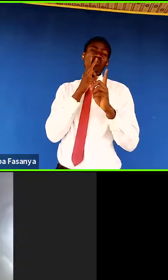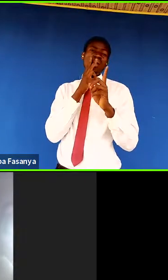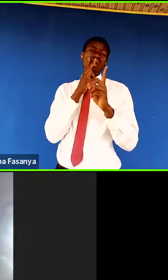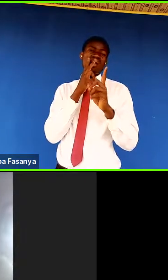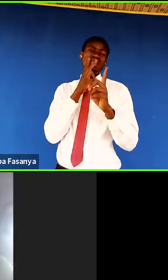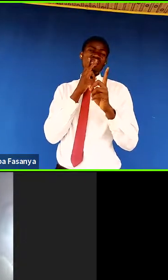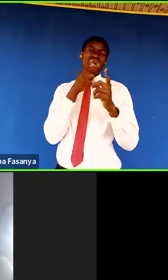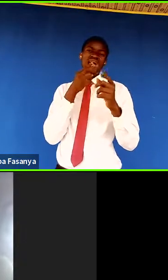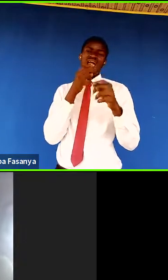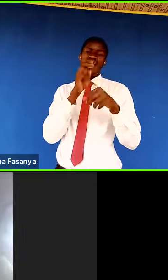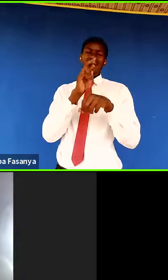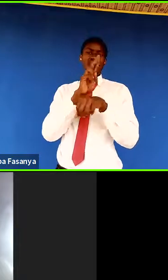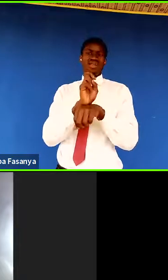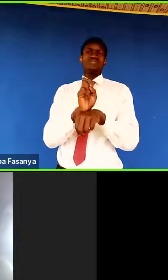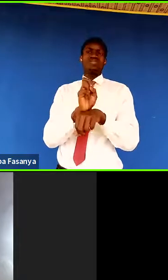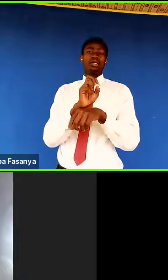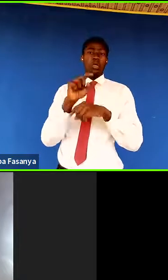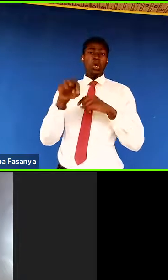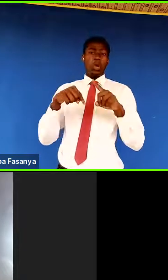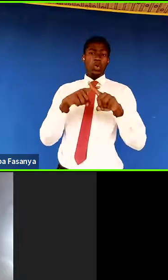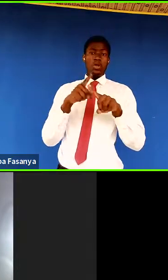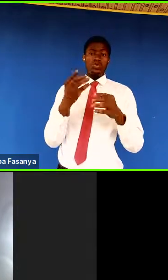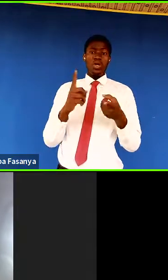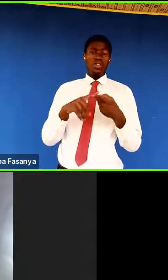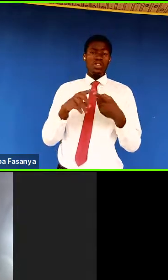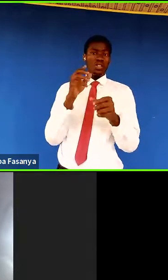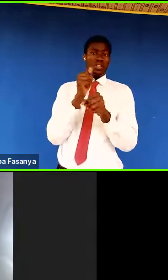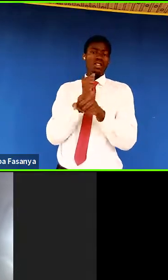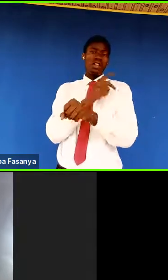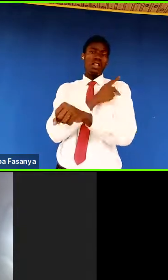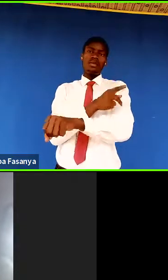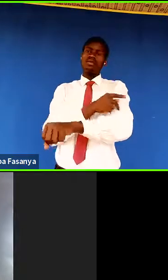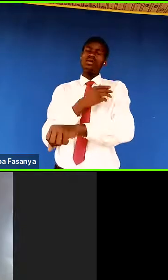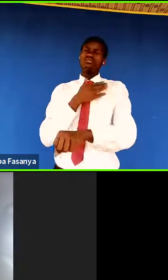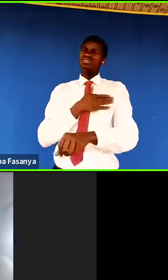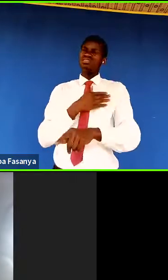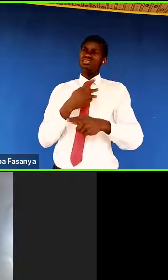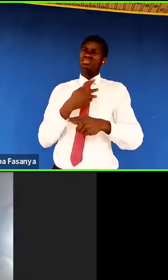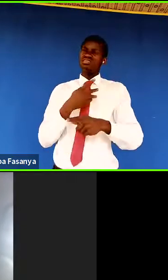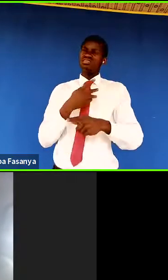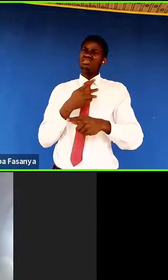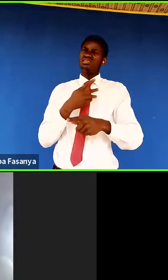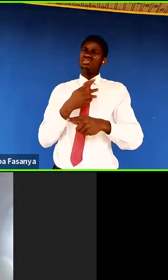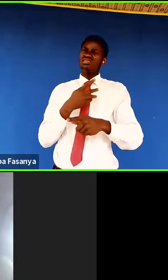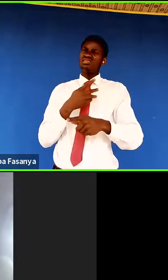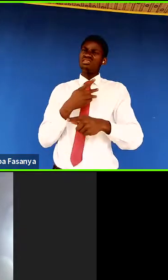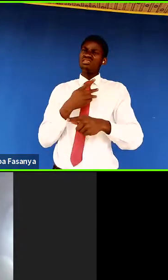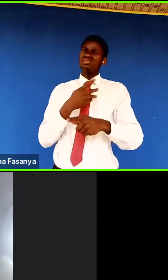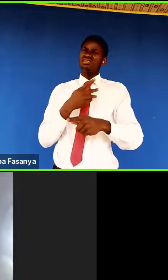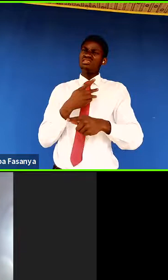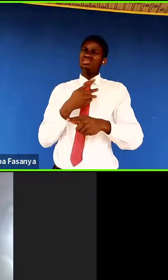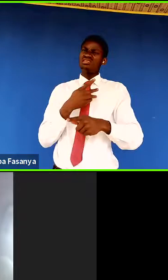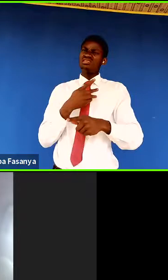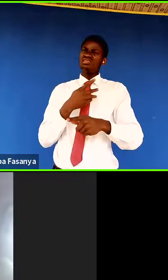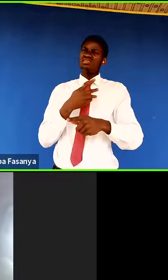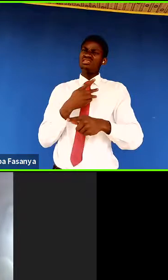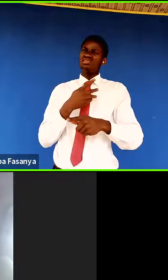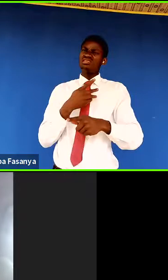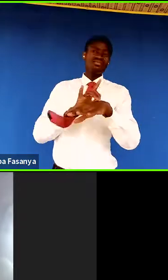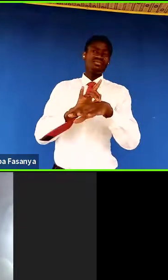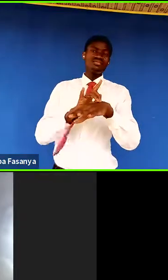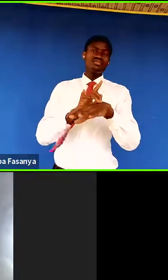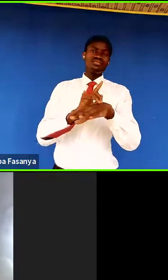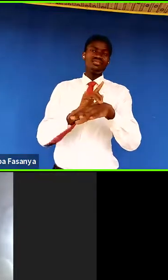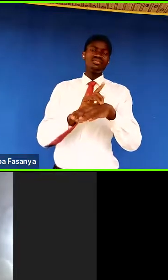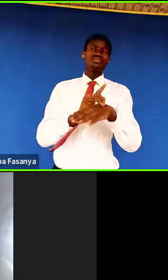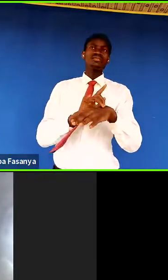If you are into it, you should try and stop, because we know that smoking actually affects female's fertility, and it